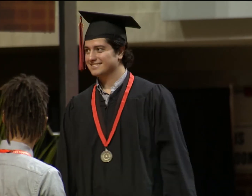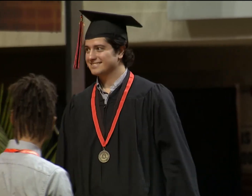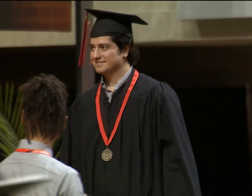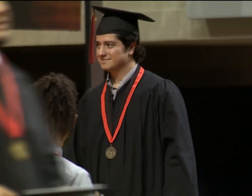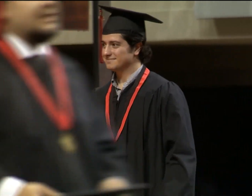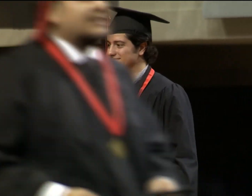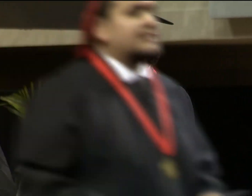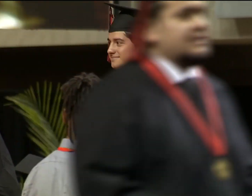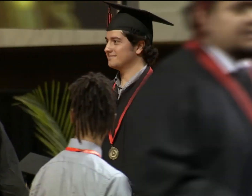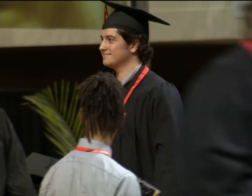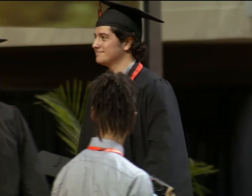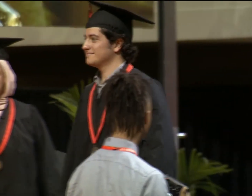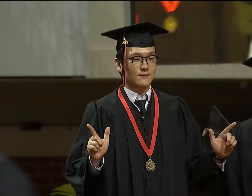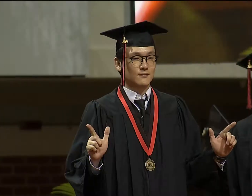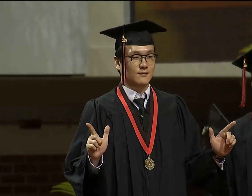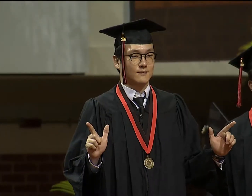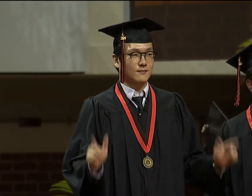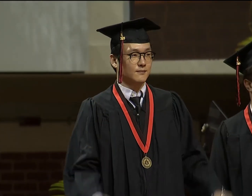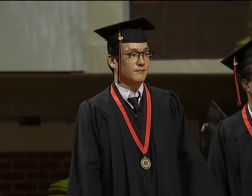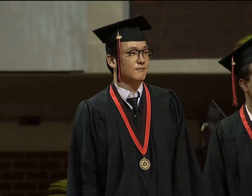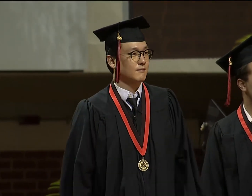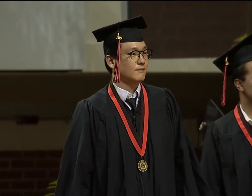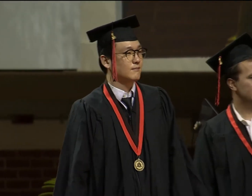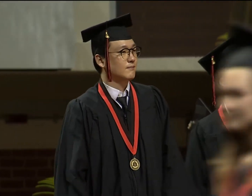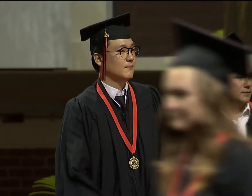Christopher John Gudis II.